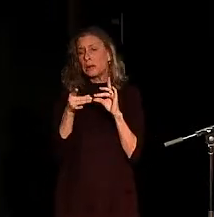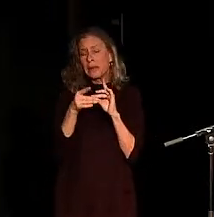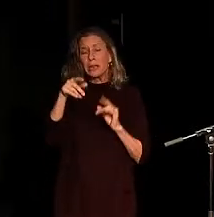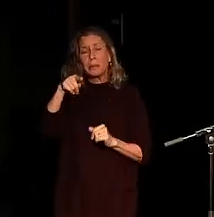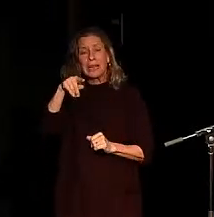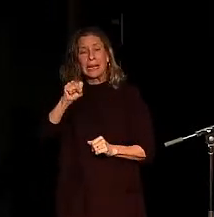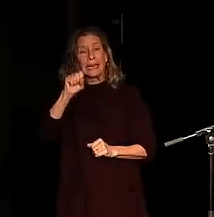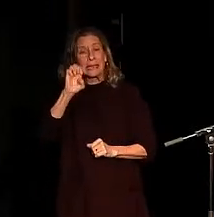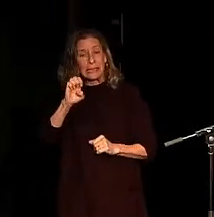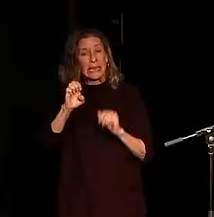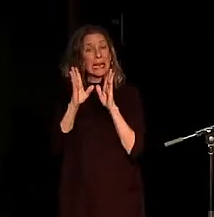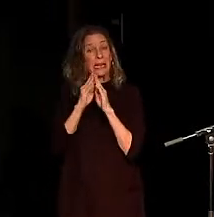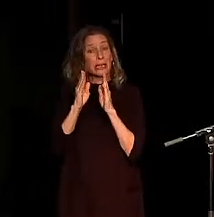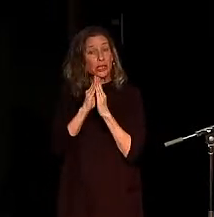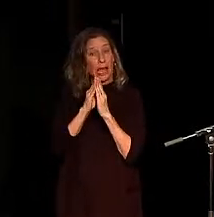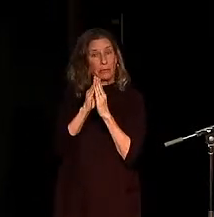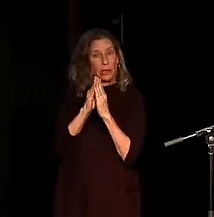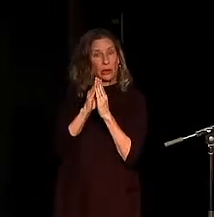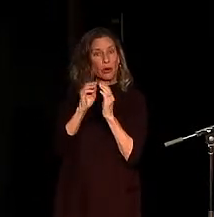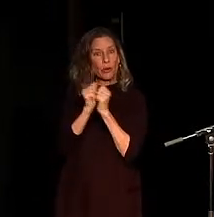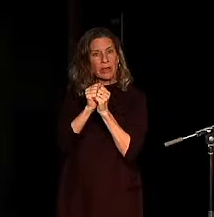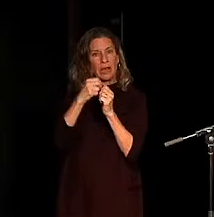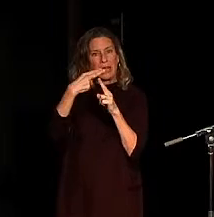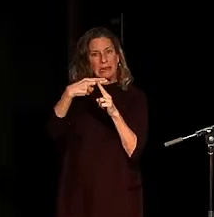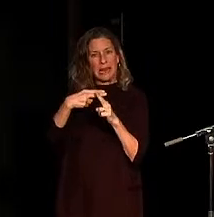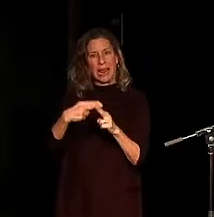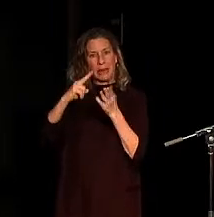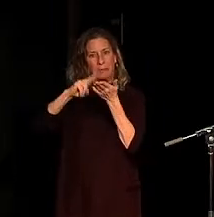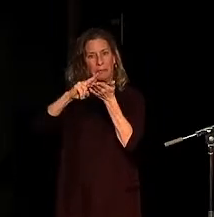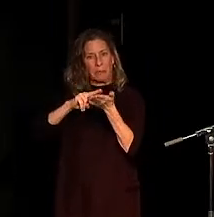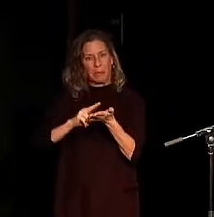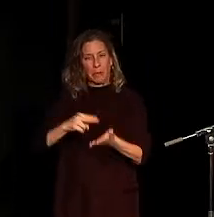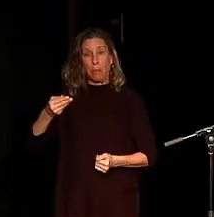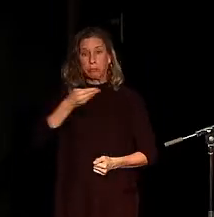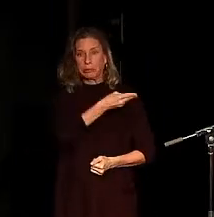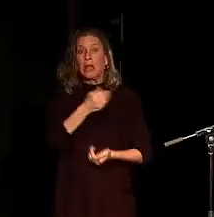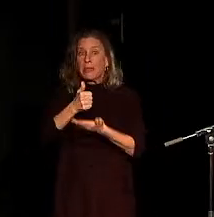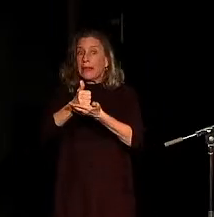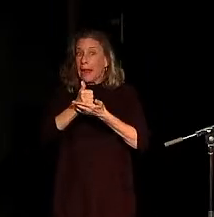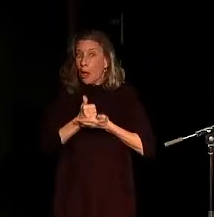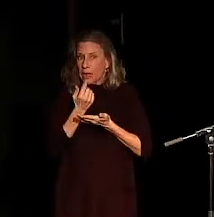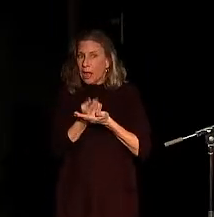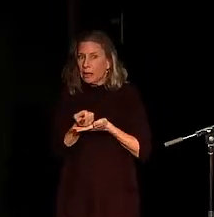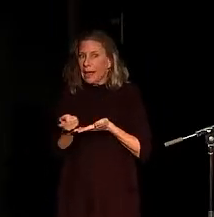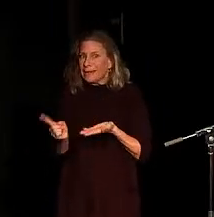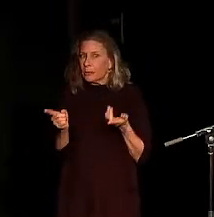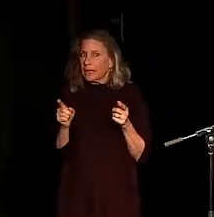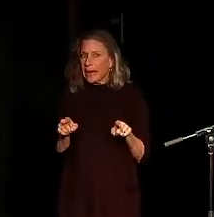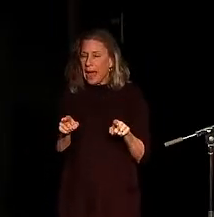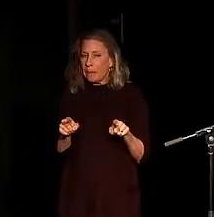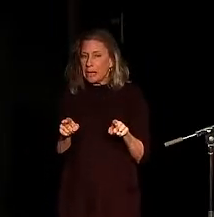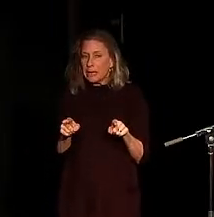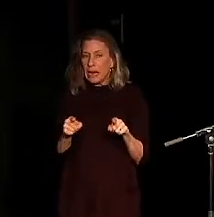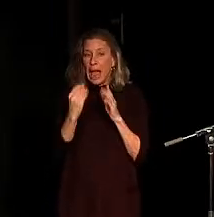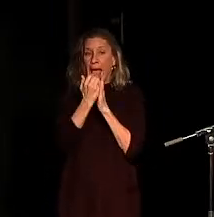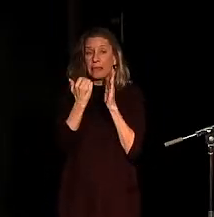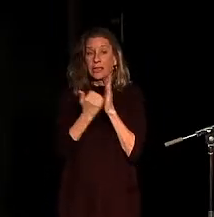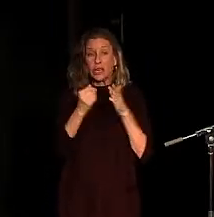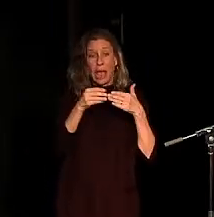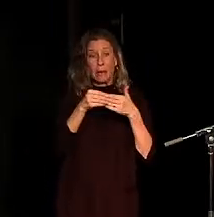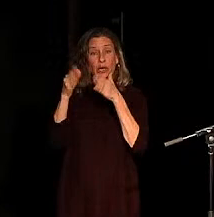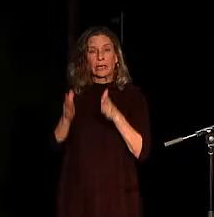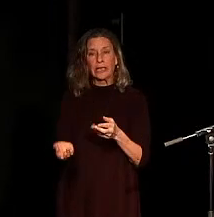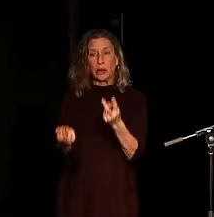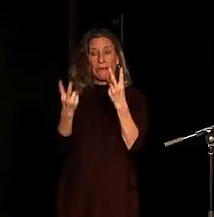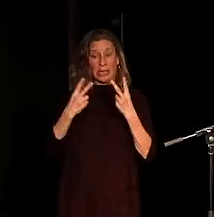PSC chapter coming to meet me with the petitions. And I want to recognize that. It was actually very helpful. It was last week, and the chapter leadership came to